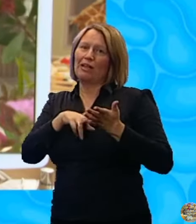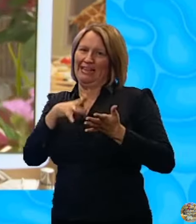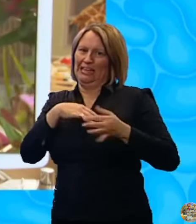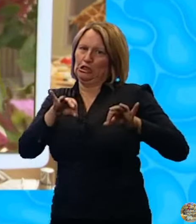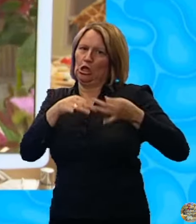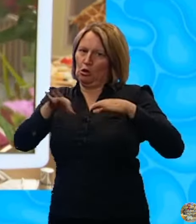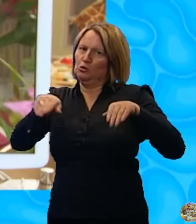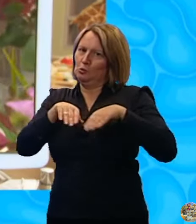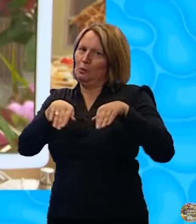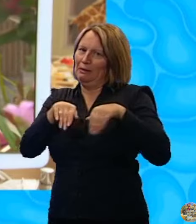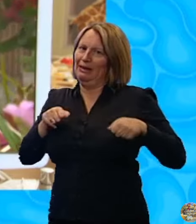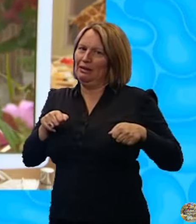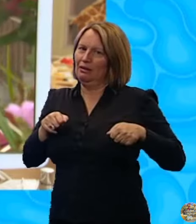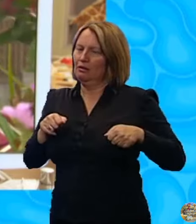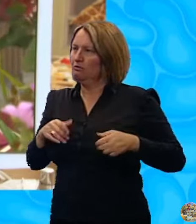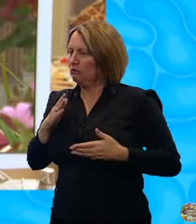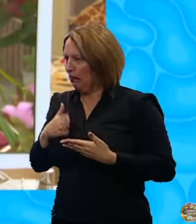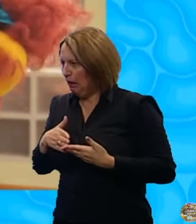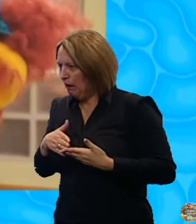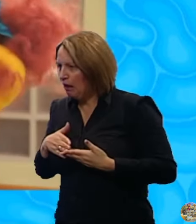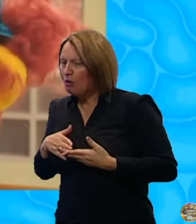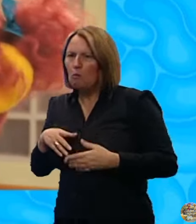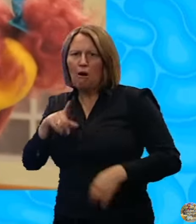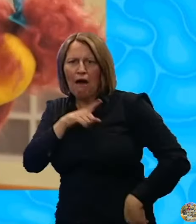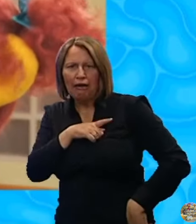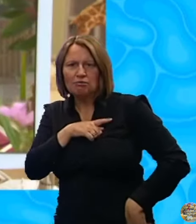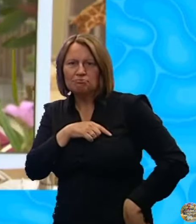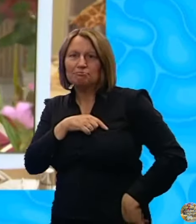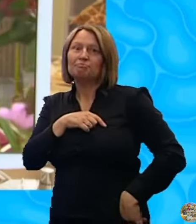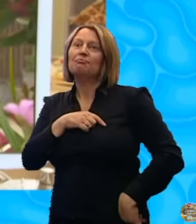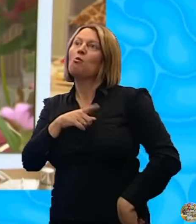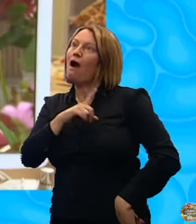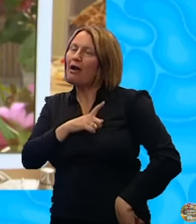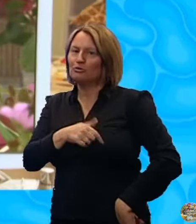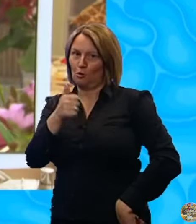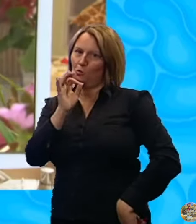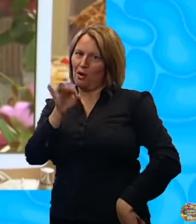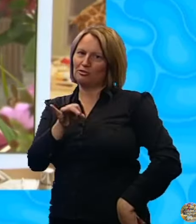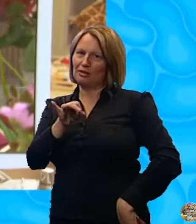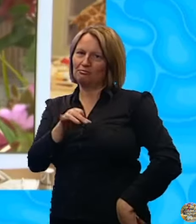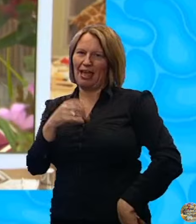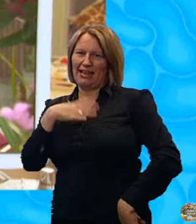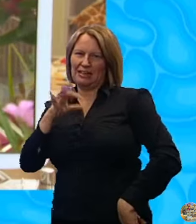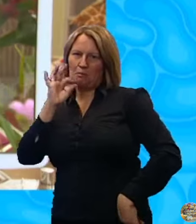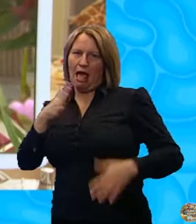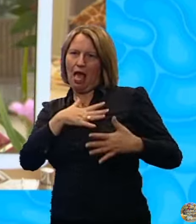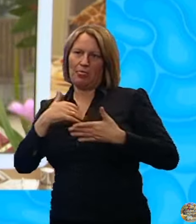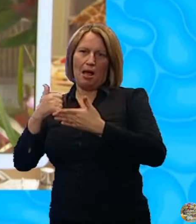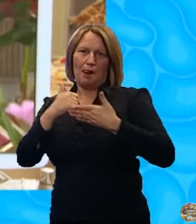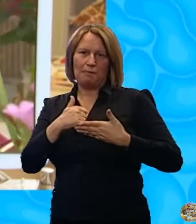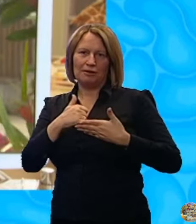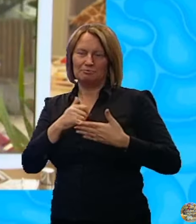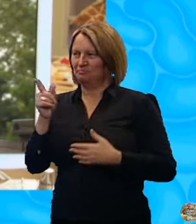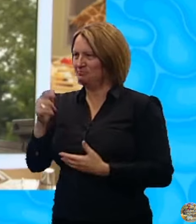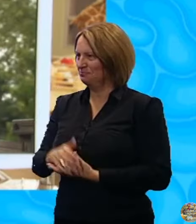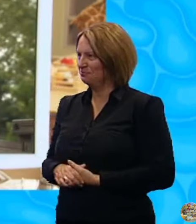verucas need to wear socks to go swimming. Really? But why? Ah, now that's a good question. I think I'll need to ask my healthy